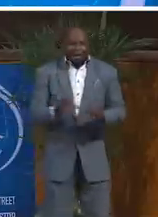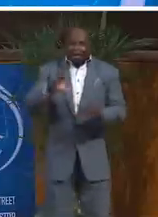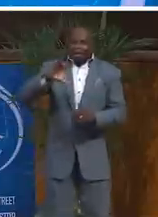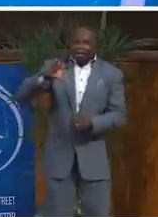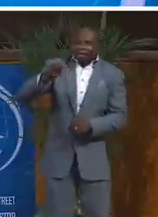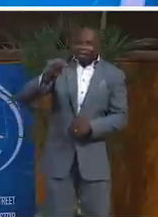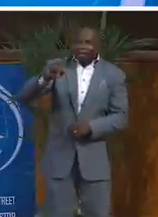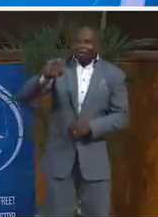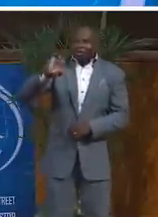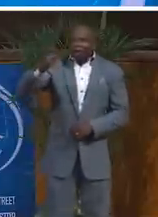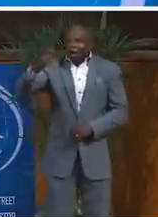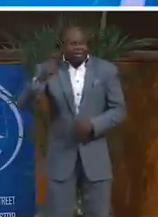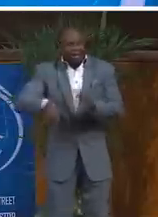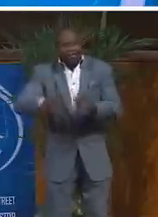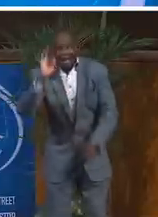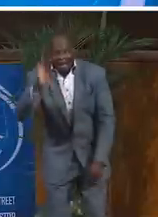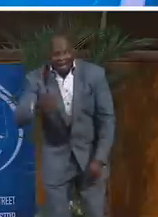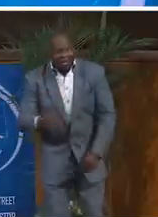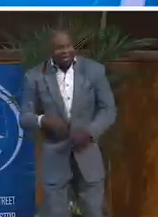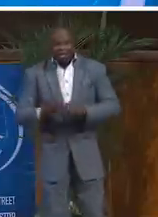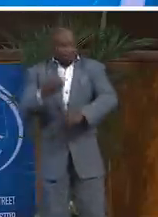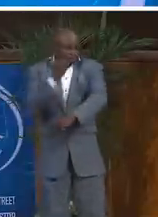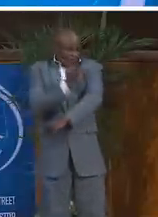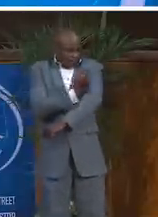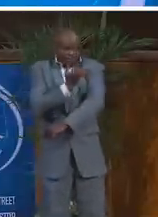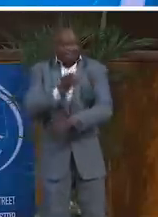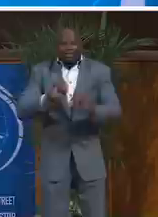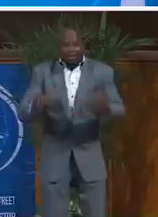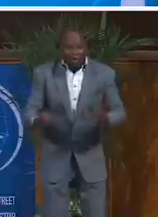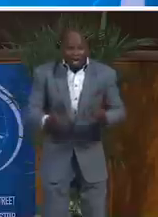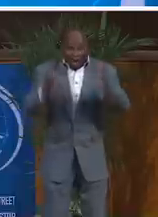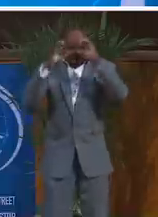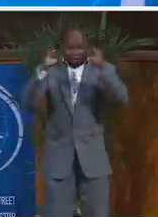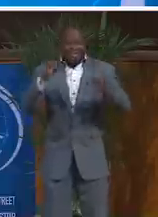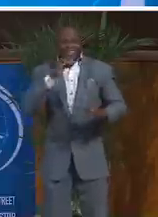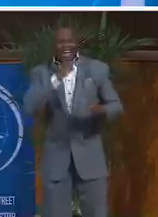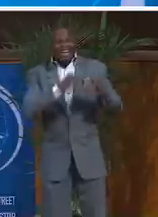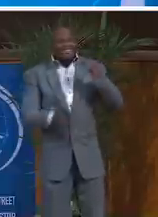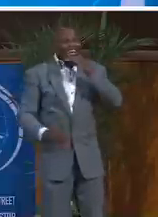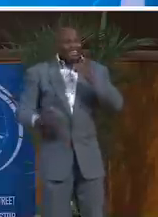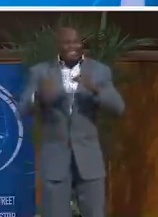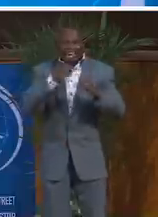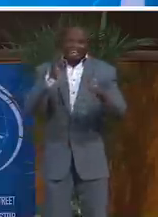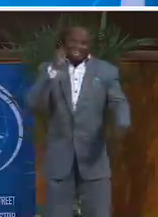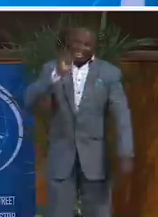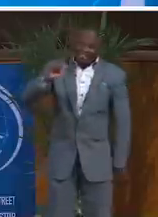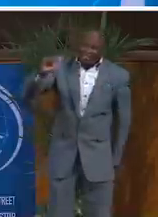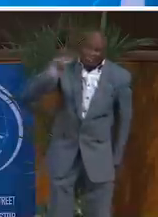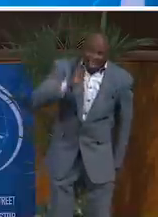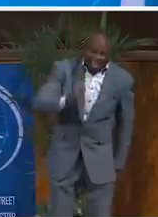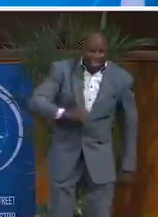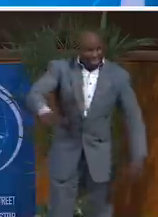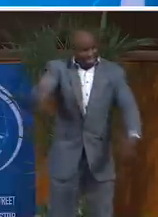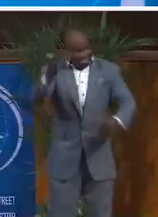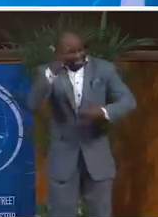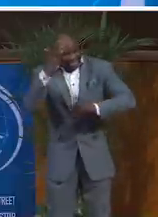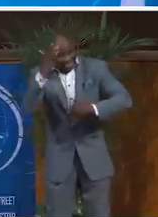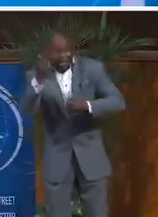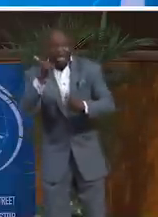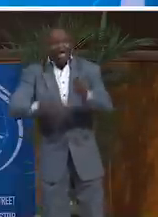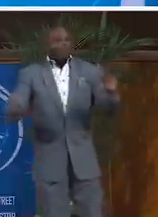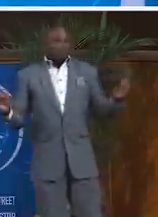anywhere. No vaccine. A president who lies daily. Sickness is